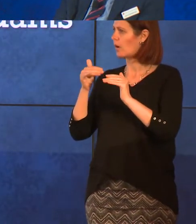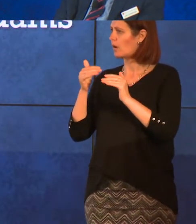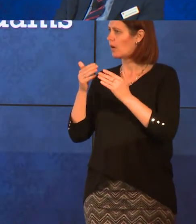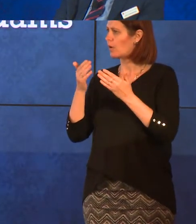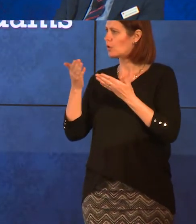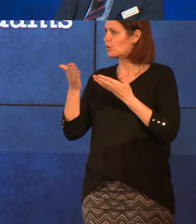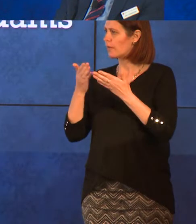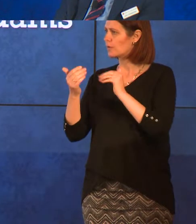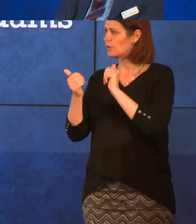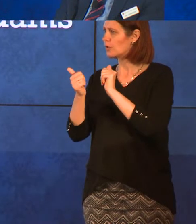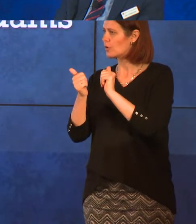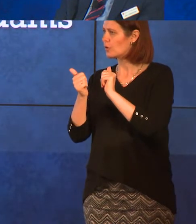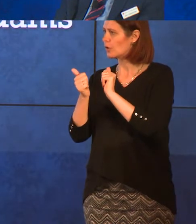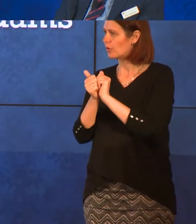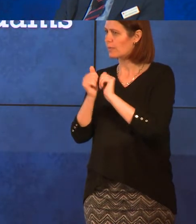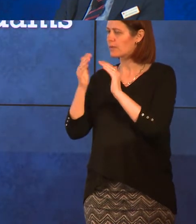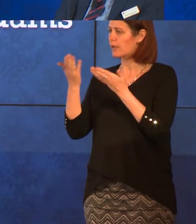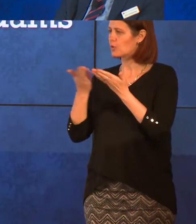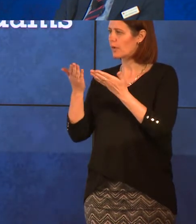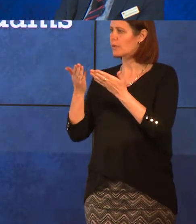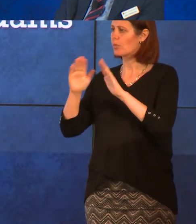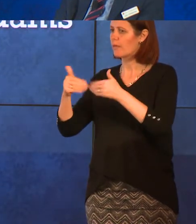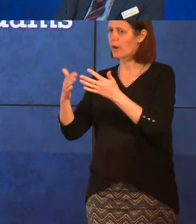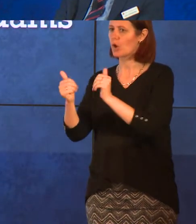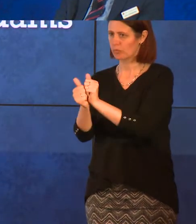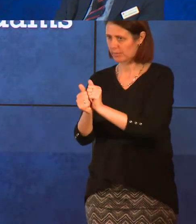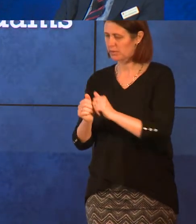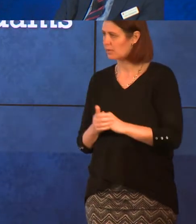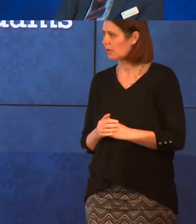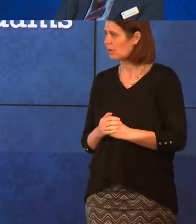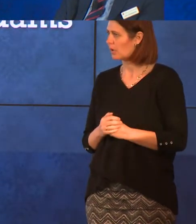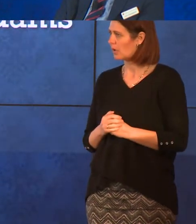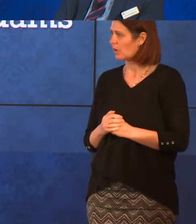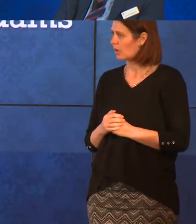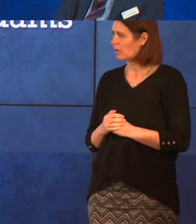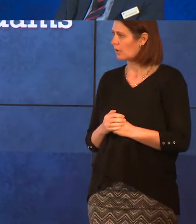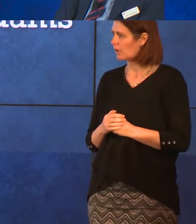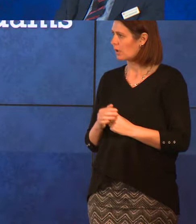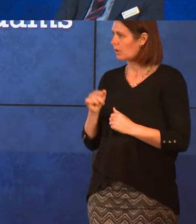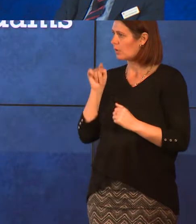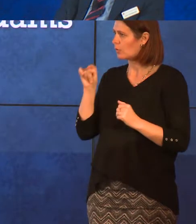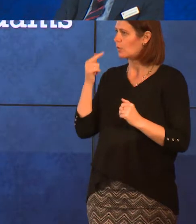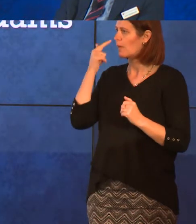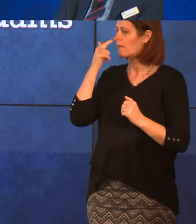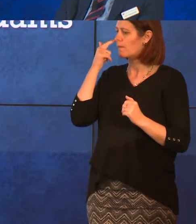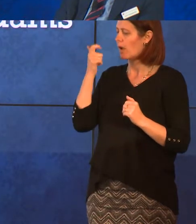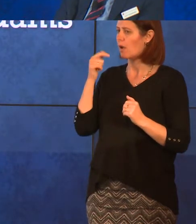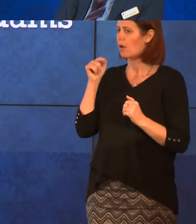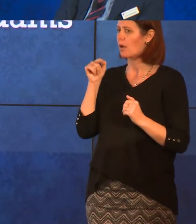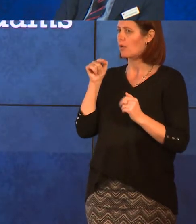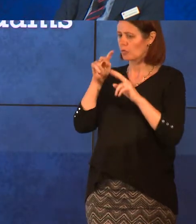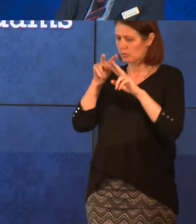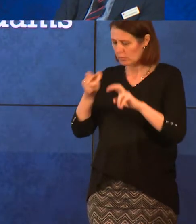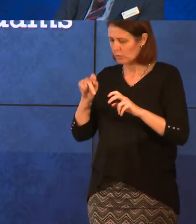service provider agreements, in your report and your investigation, you found that there were